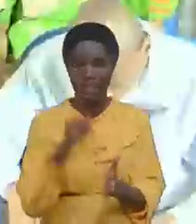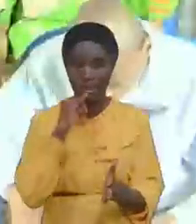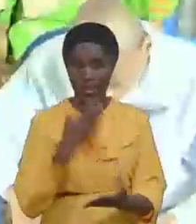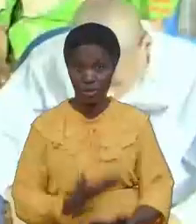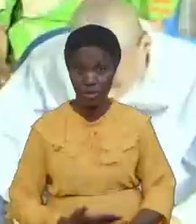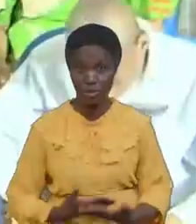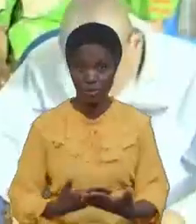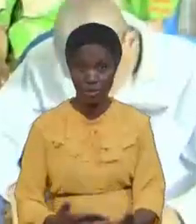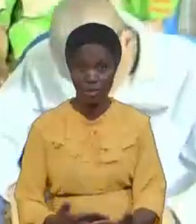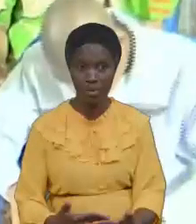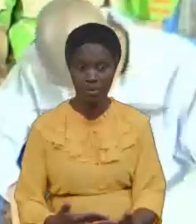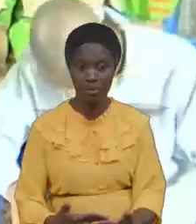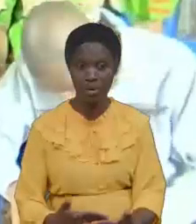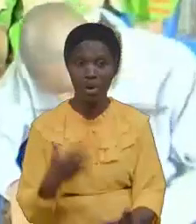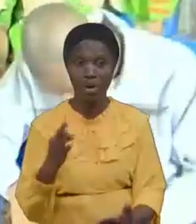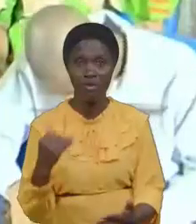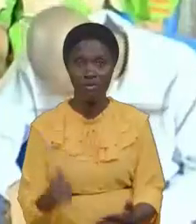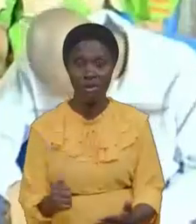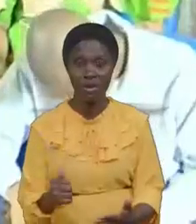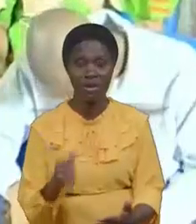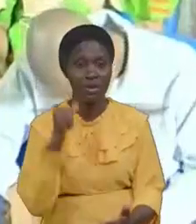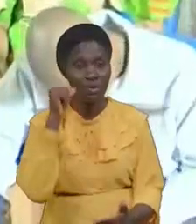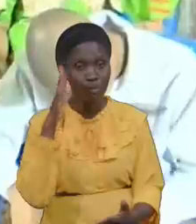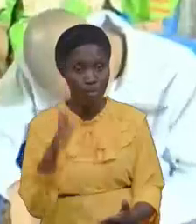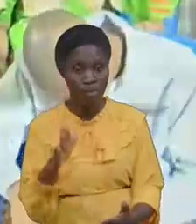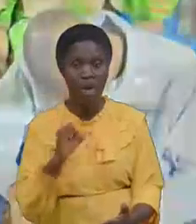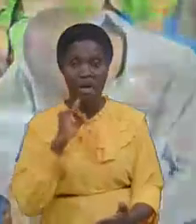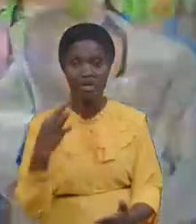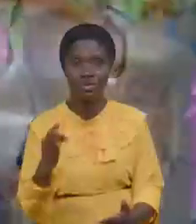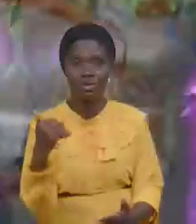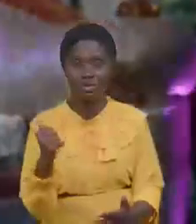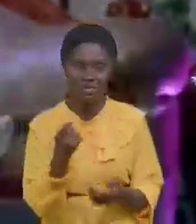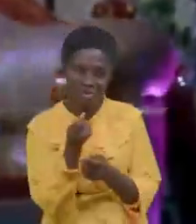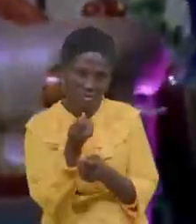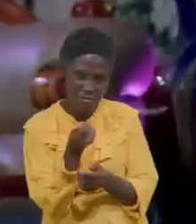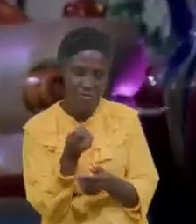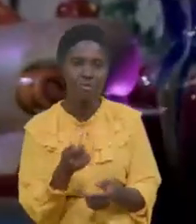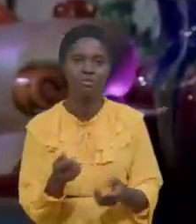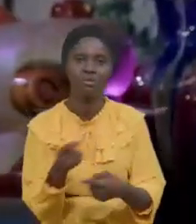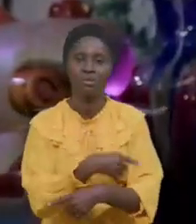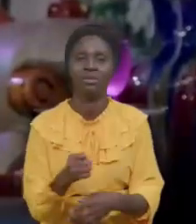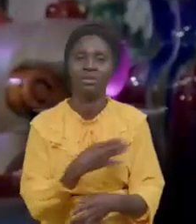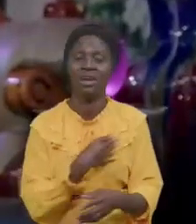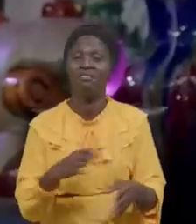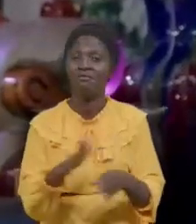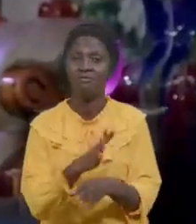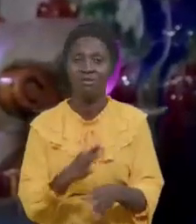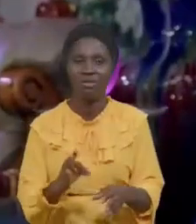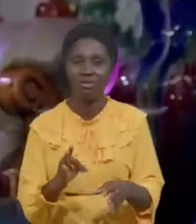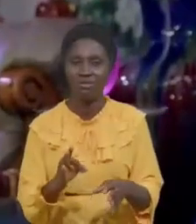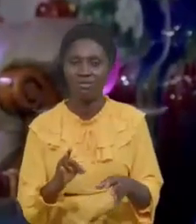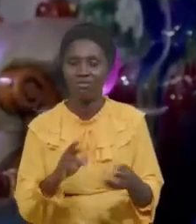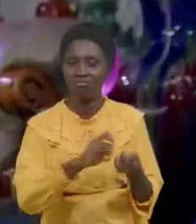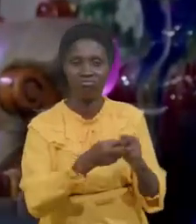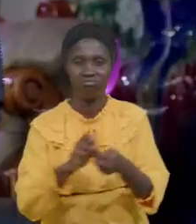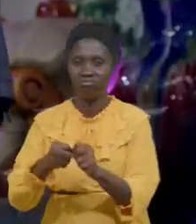born of a woman is of a few days and full of trouble. That's the natural